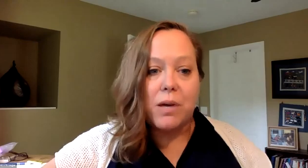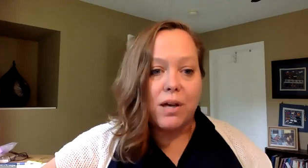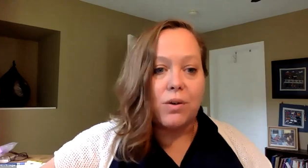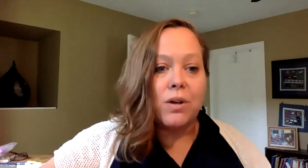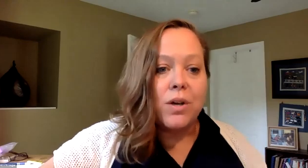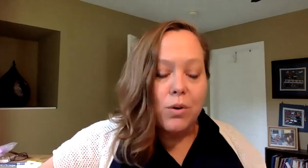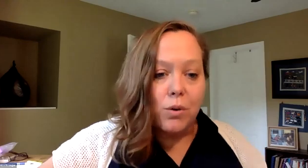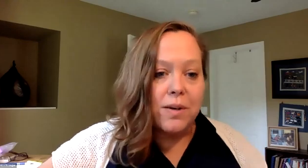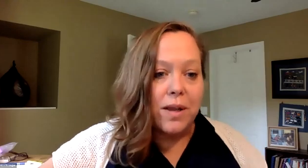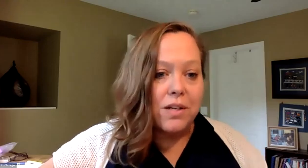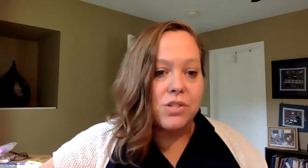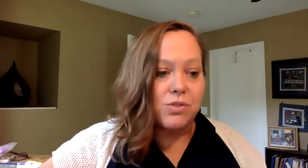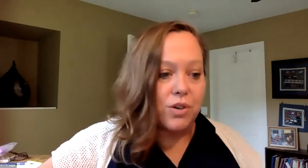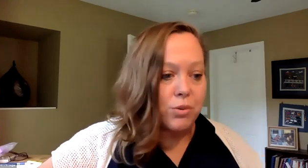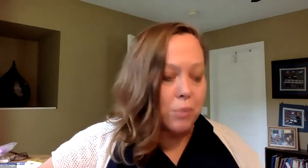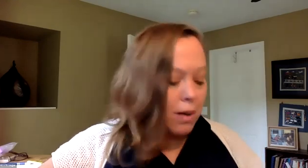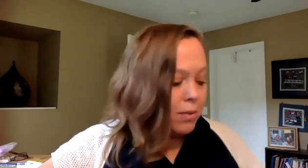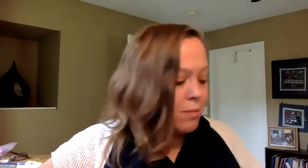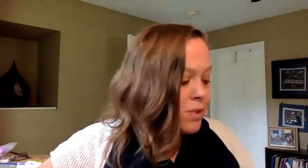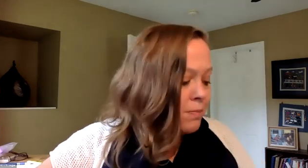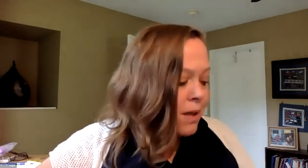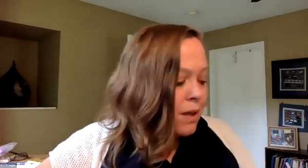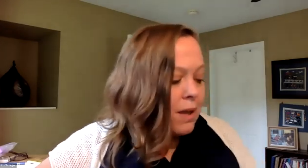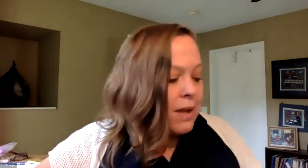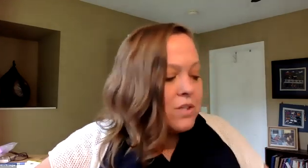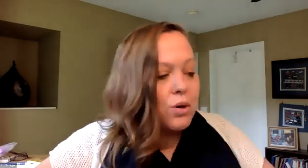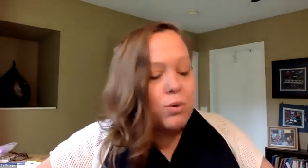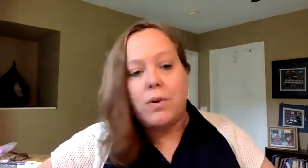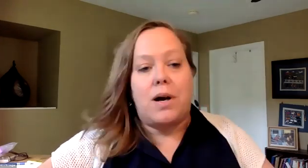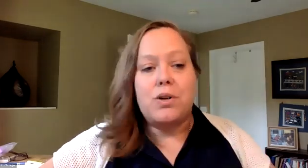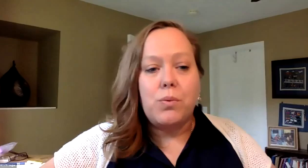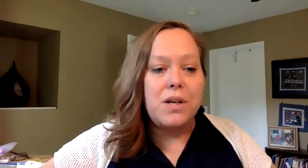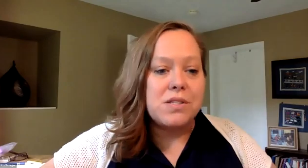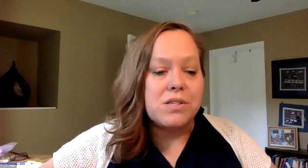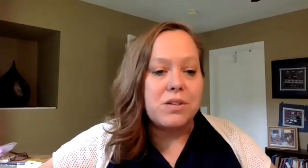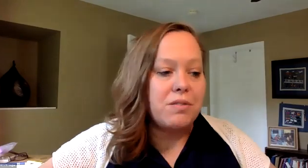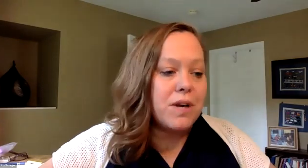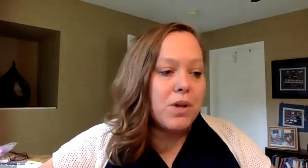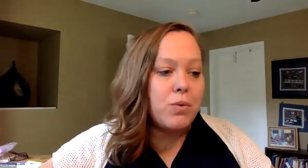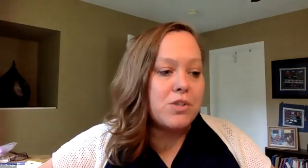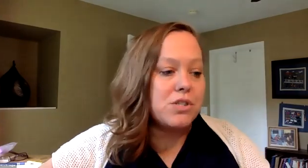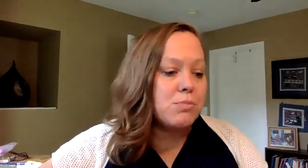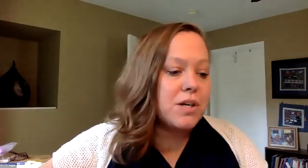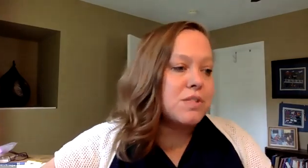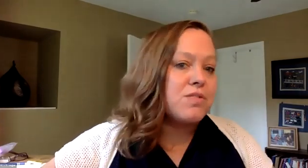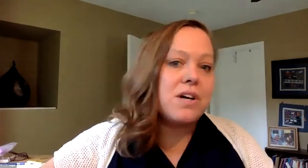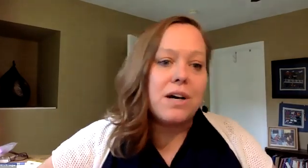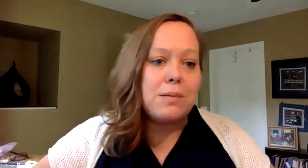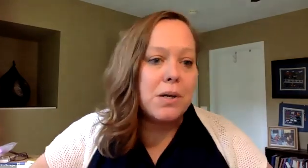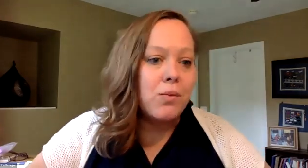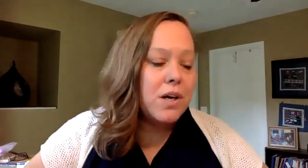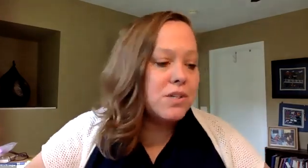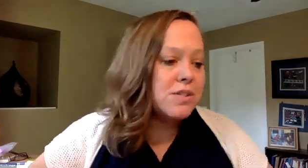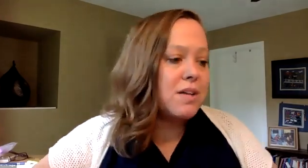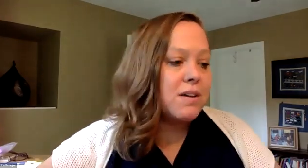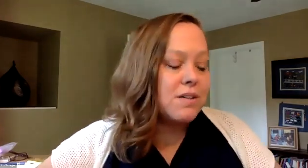in the panel were related to structural problems. And so I don't want to necessarily frame the questions because of time,